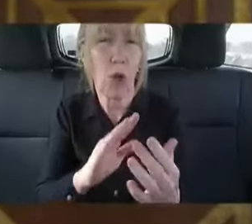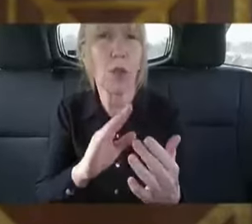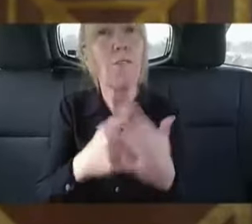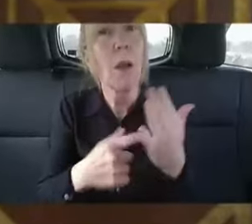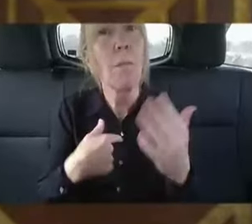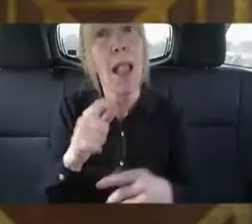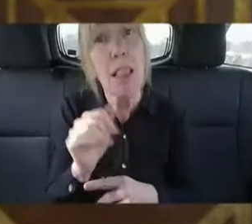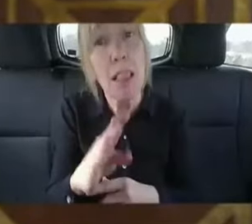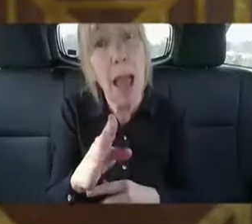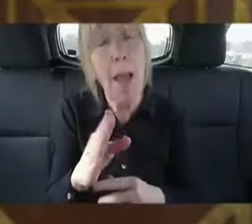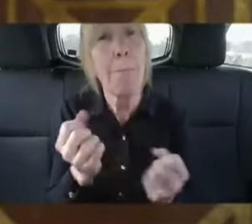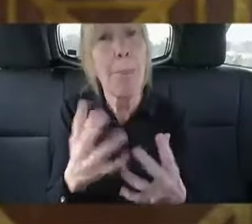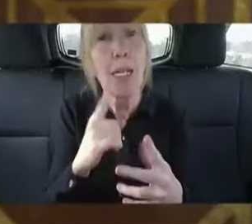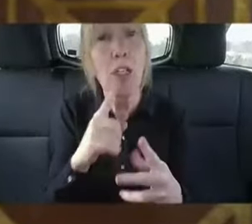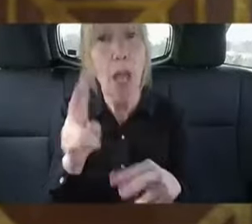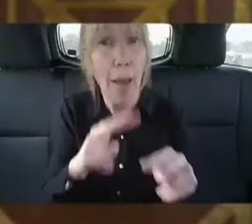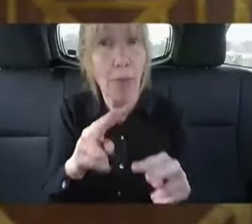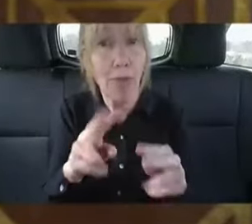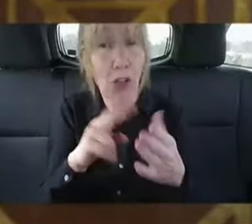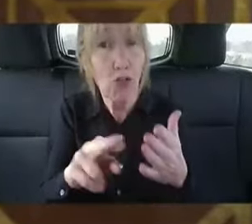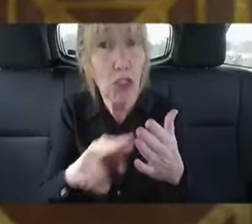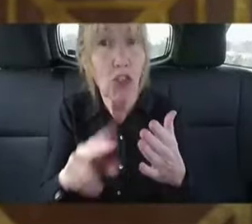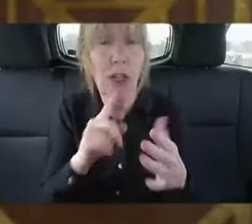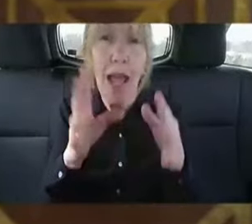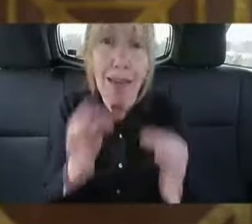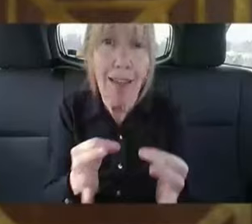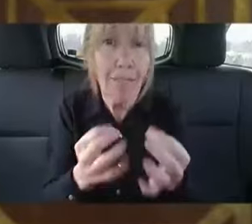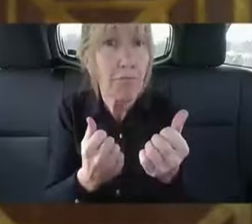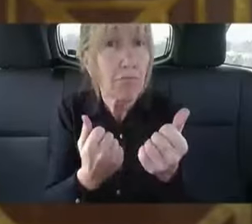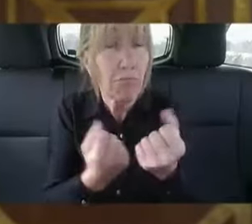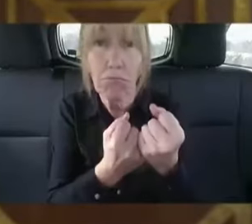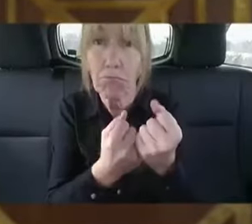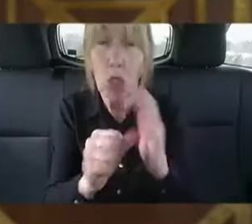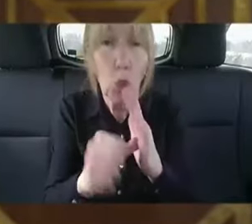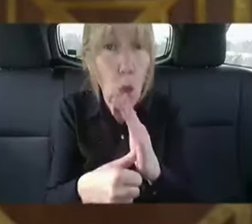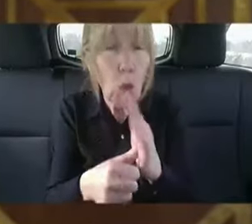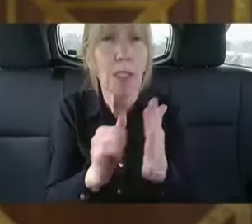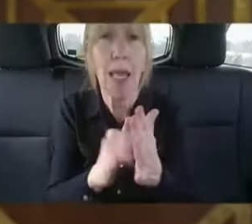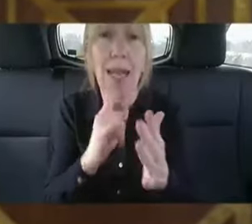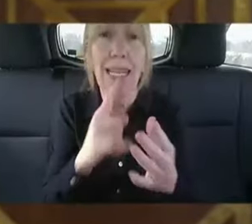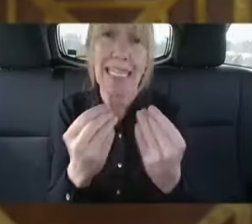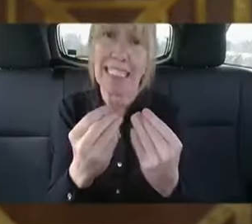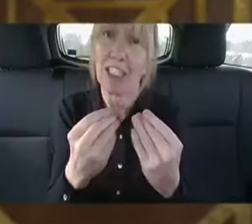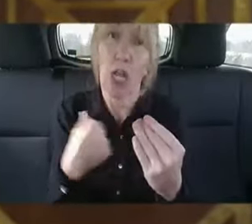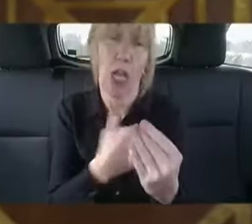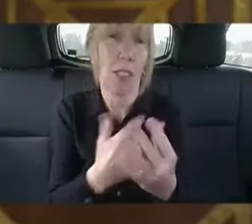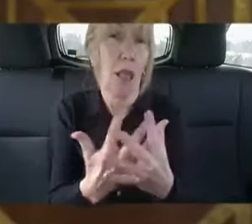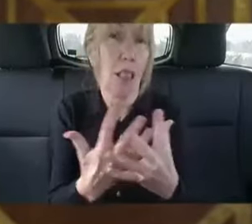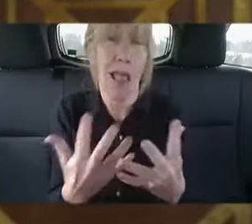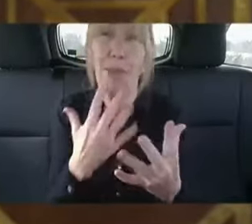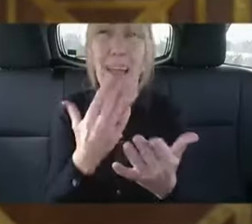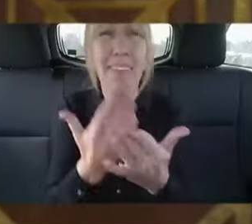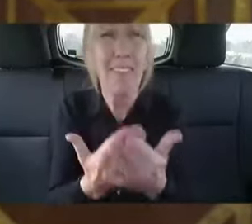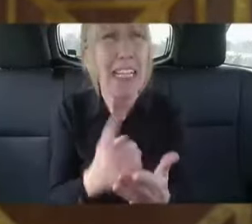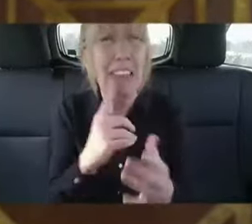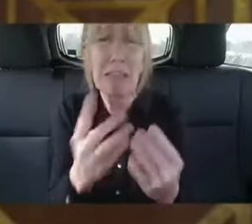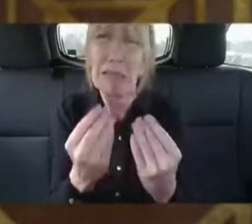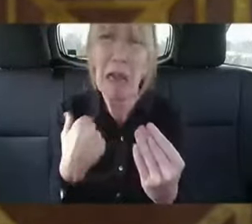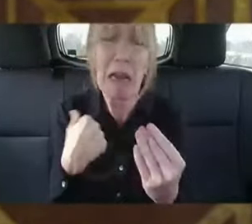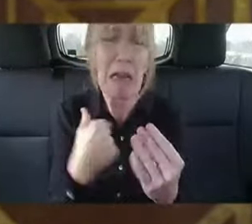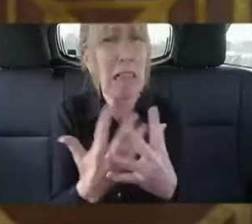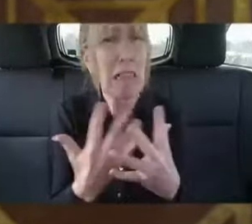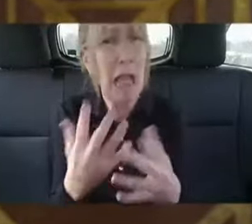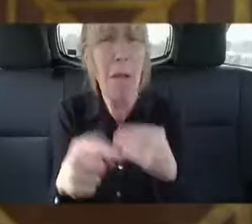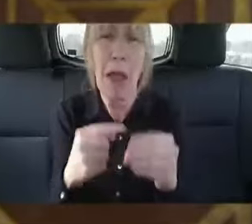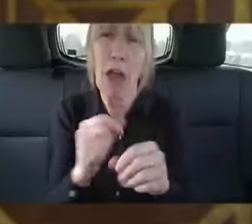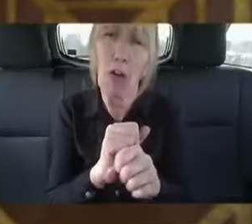really runs on observational research, and I definitely endorse the idea that observational research can teach us a lot. And as a matter of fact, it has taught us a lot about COVID and long